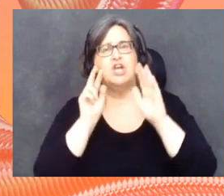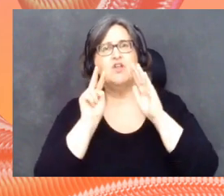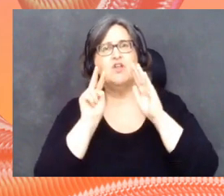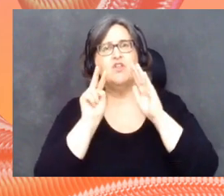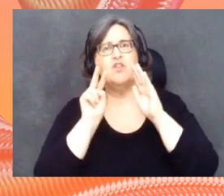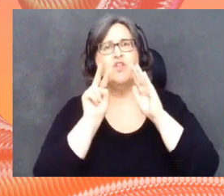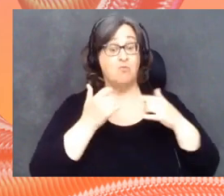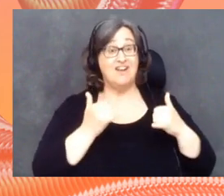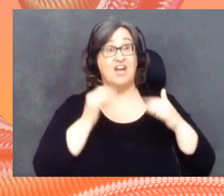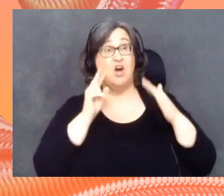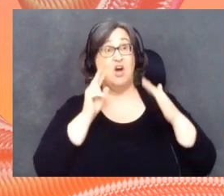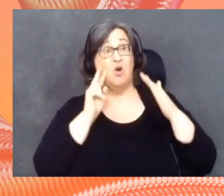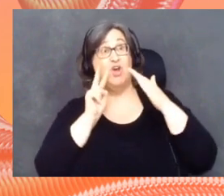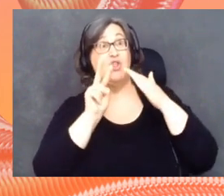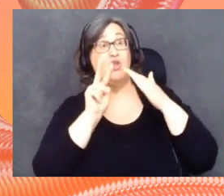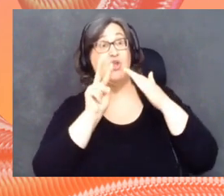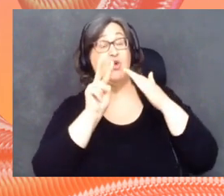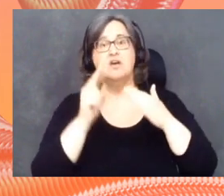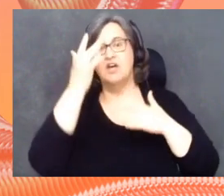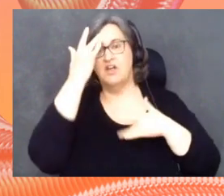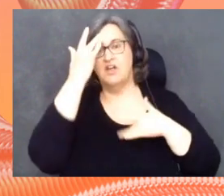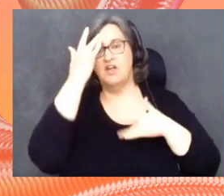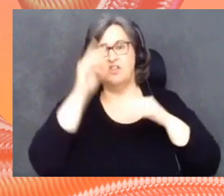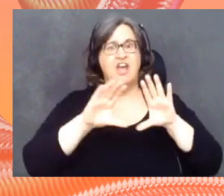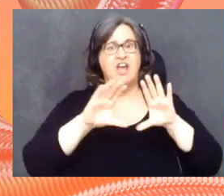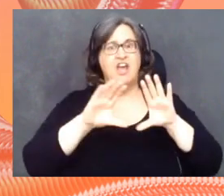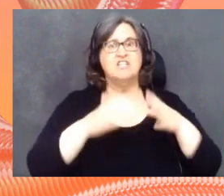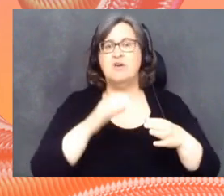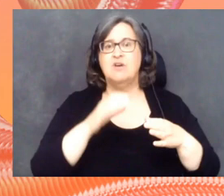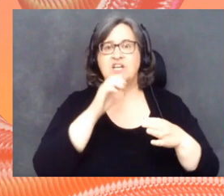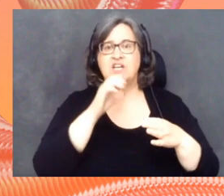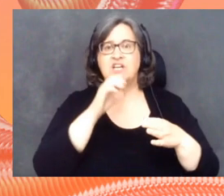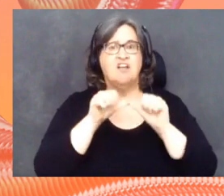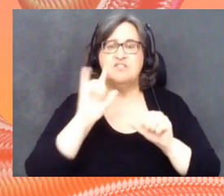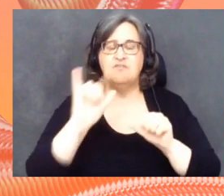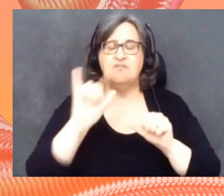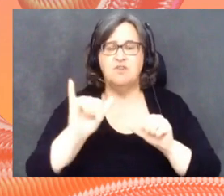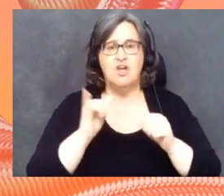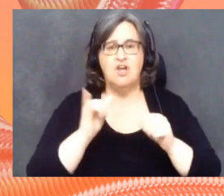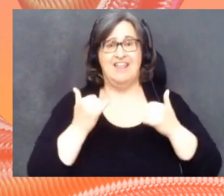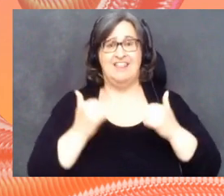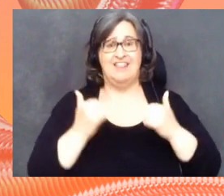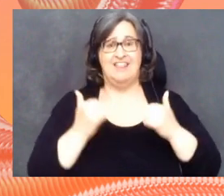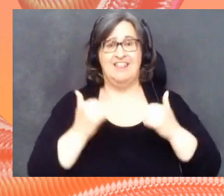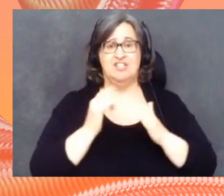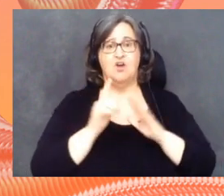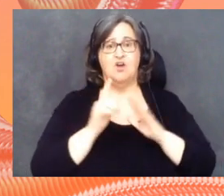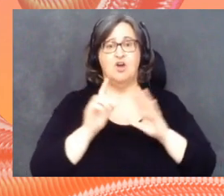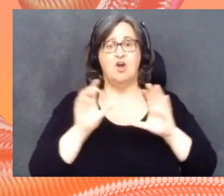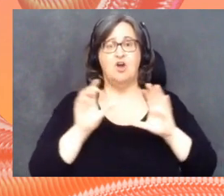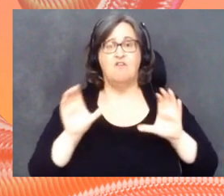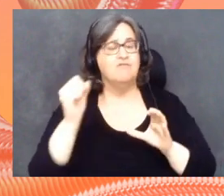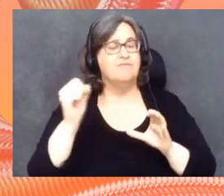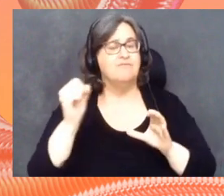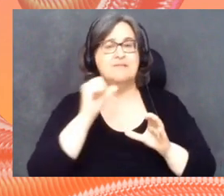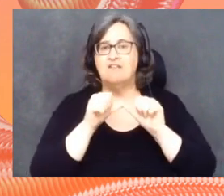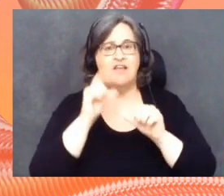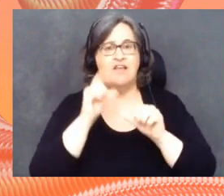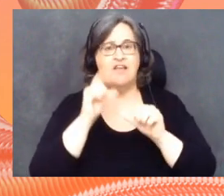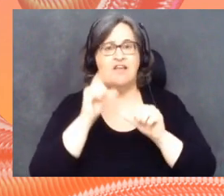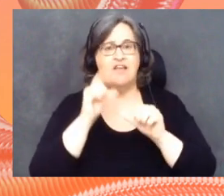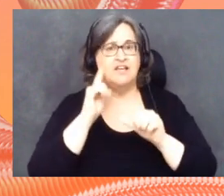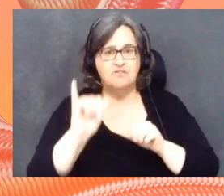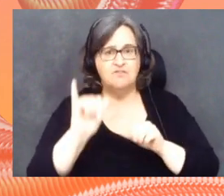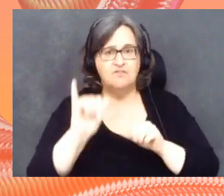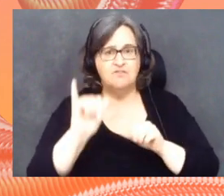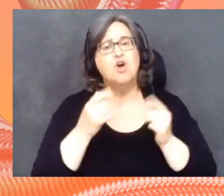like, okay, this pandemic is not going to last forever. This moment of movement is not going to last forever. What can we do to